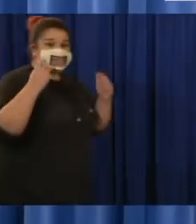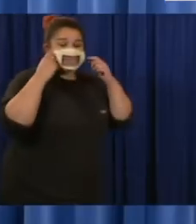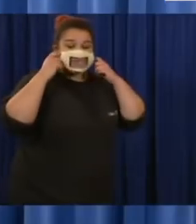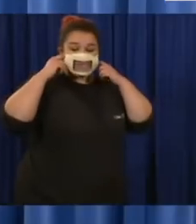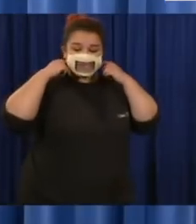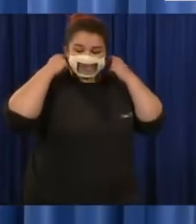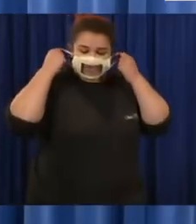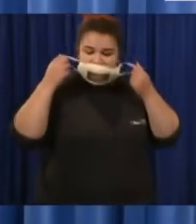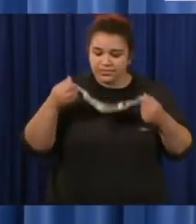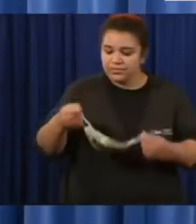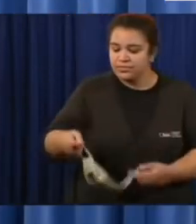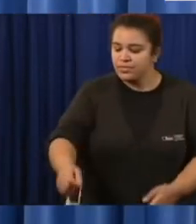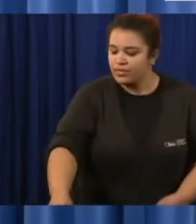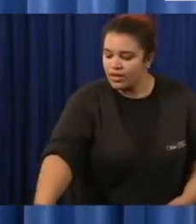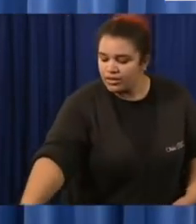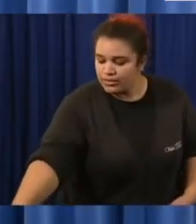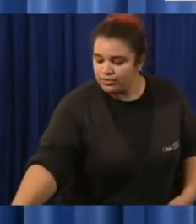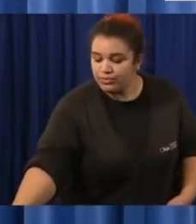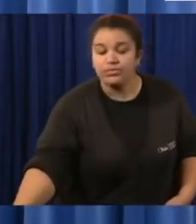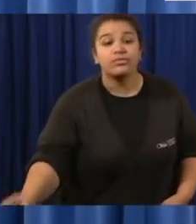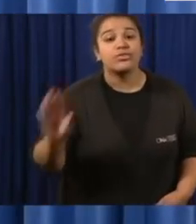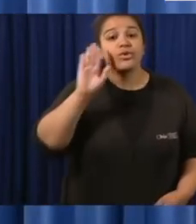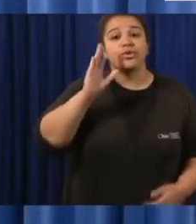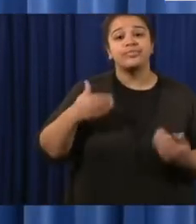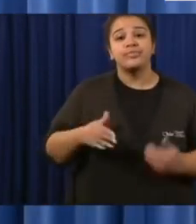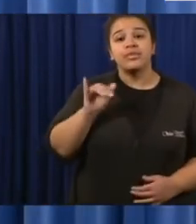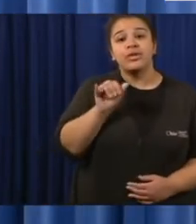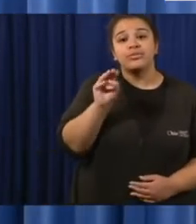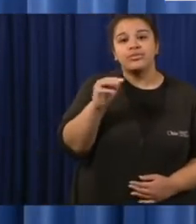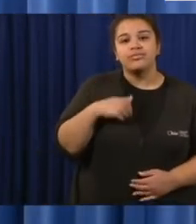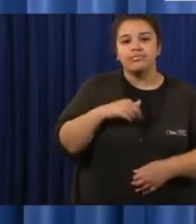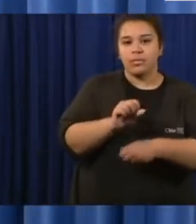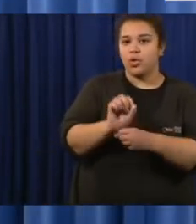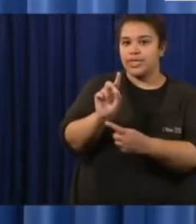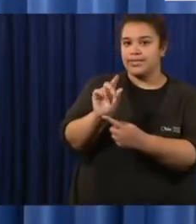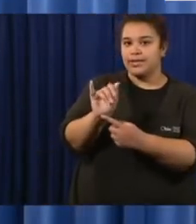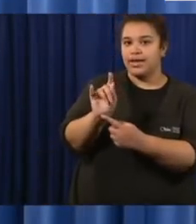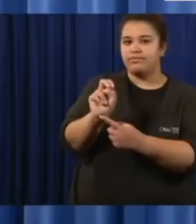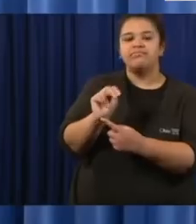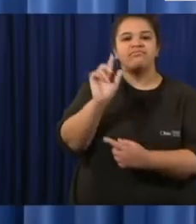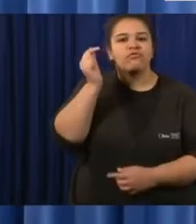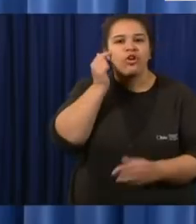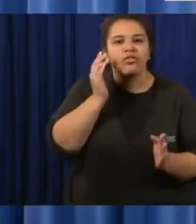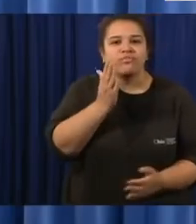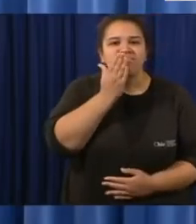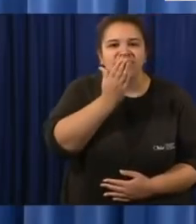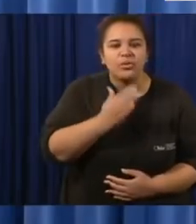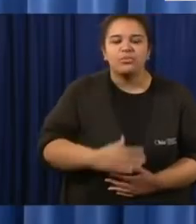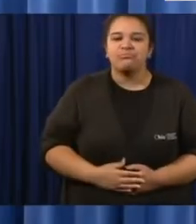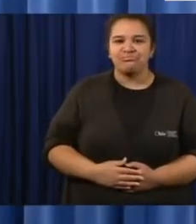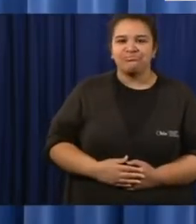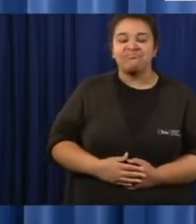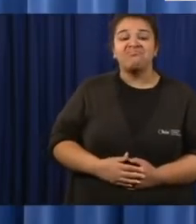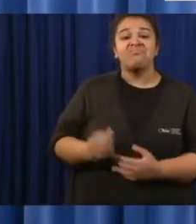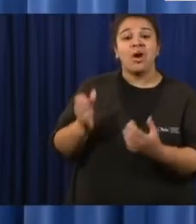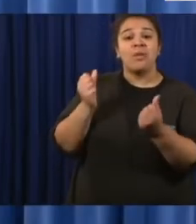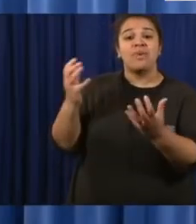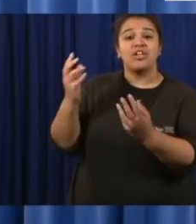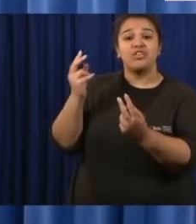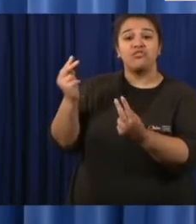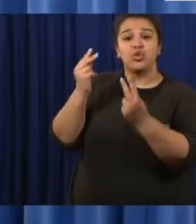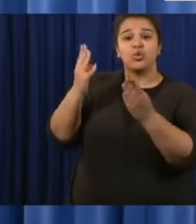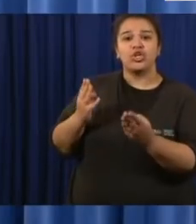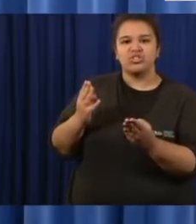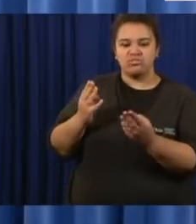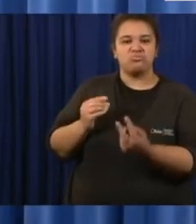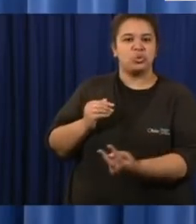Jim Oddie from WHIO TV in Dayton. Thank you, Governor. On behalf of our many viewers, I wanted to ask about two issues.